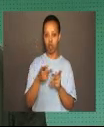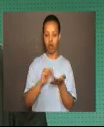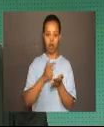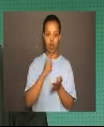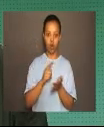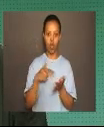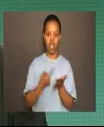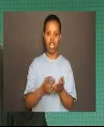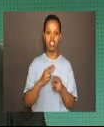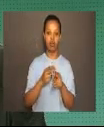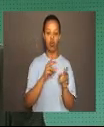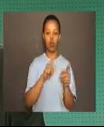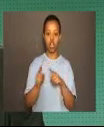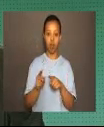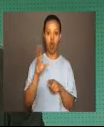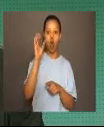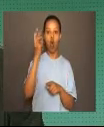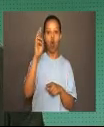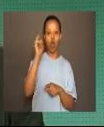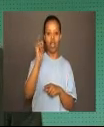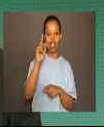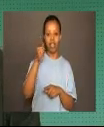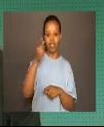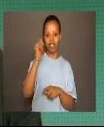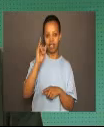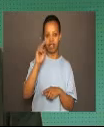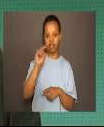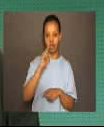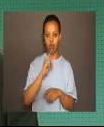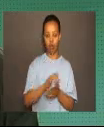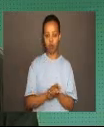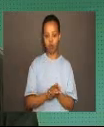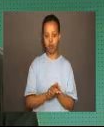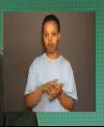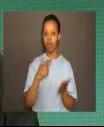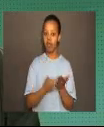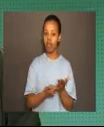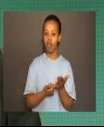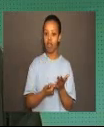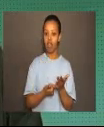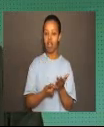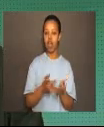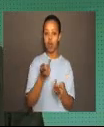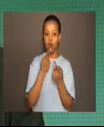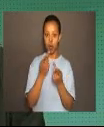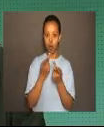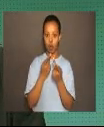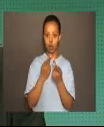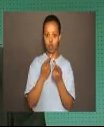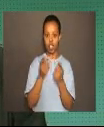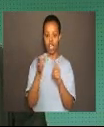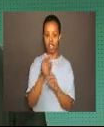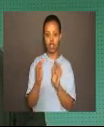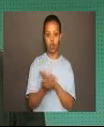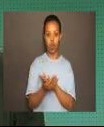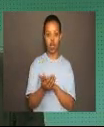as origins. These are targeted by proteins that separate